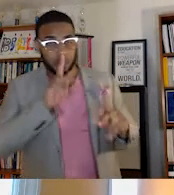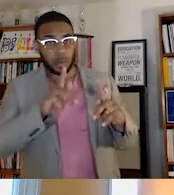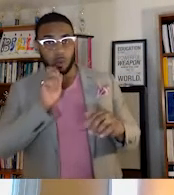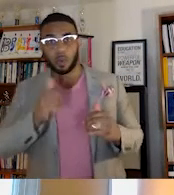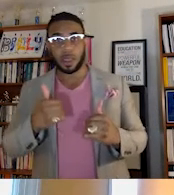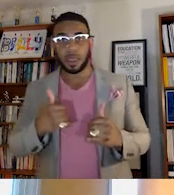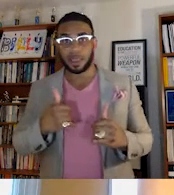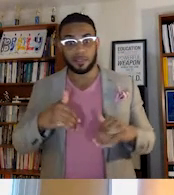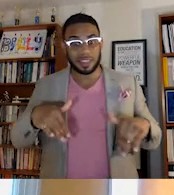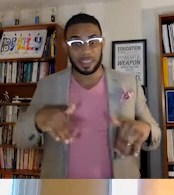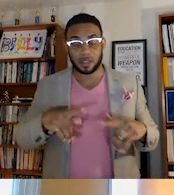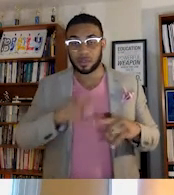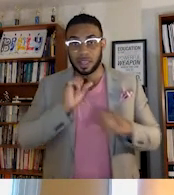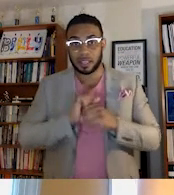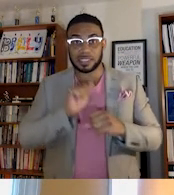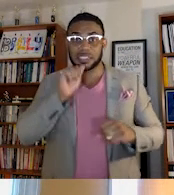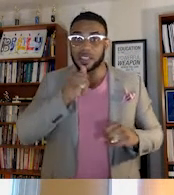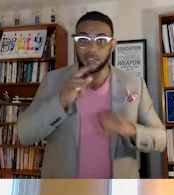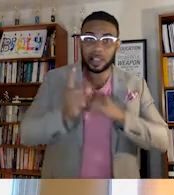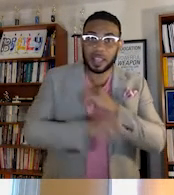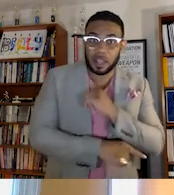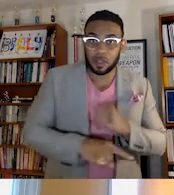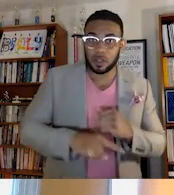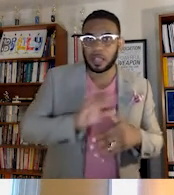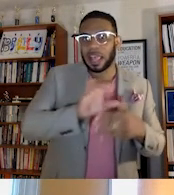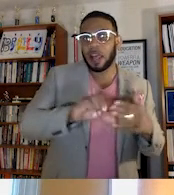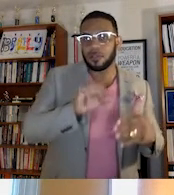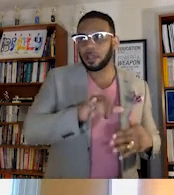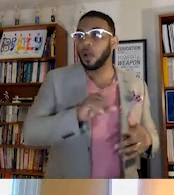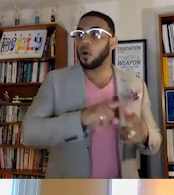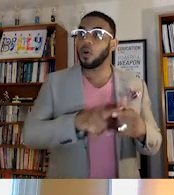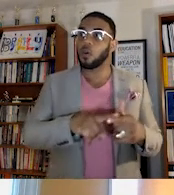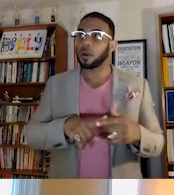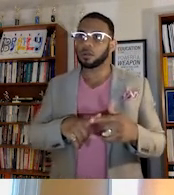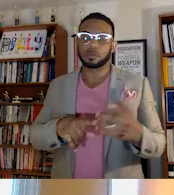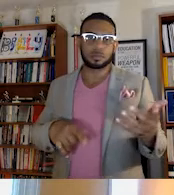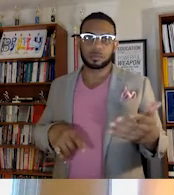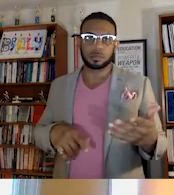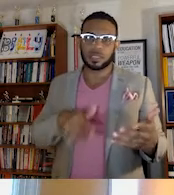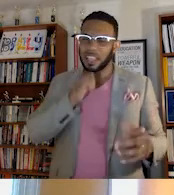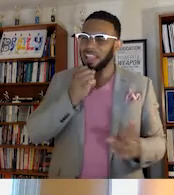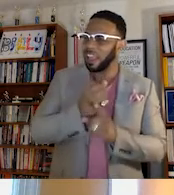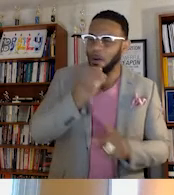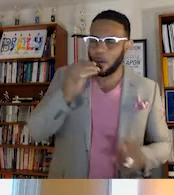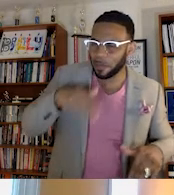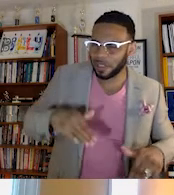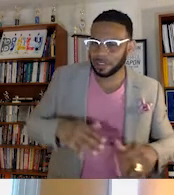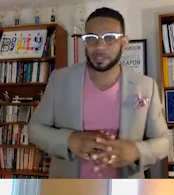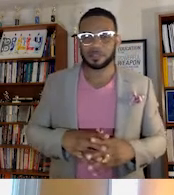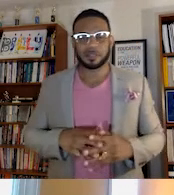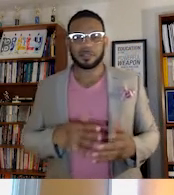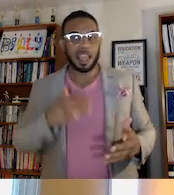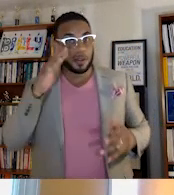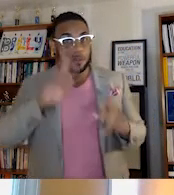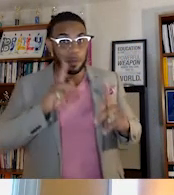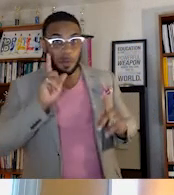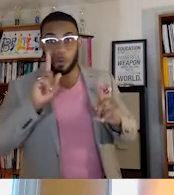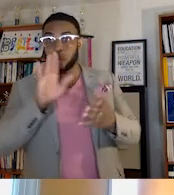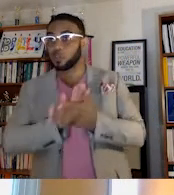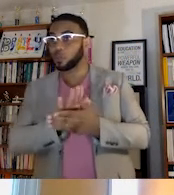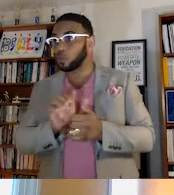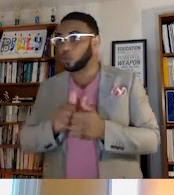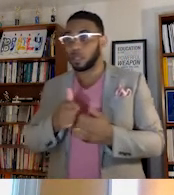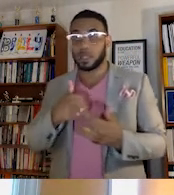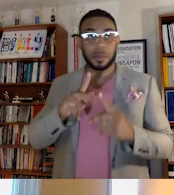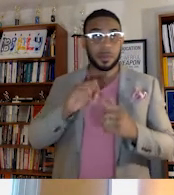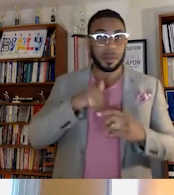have yet to actually suffer the consequences of it, or it just hasn't really hit home. I know people that I've gone to school with. I